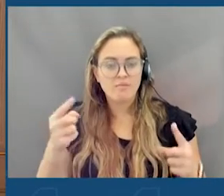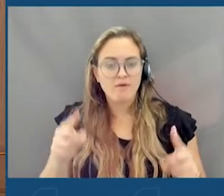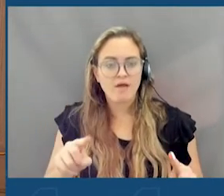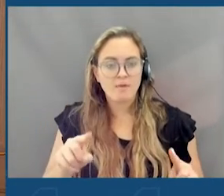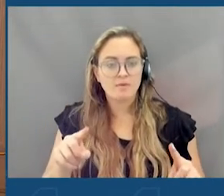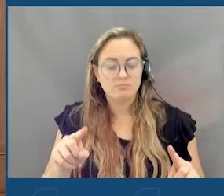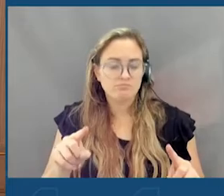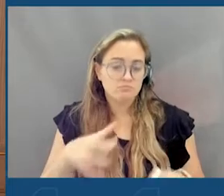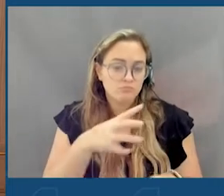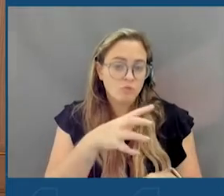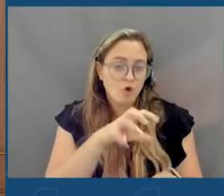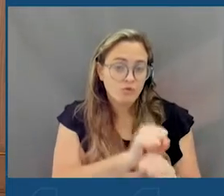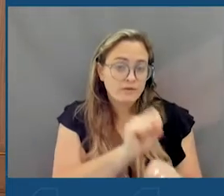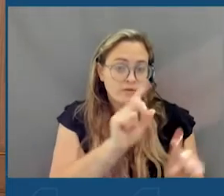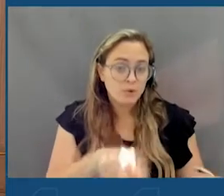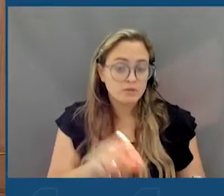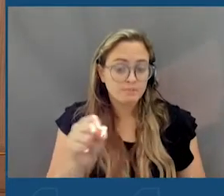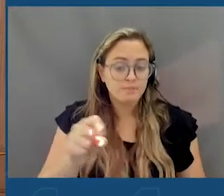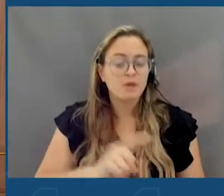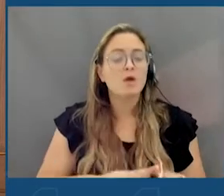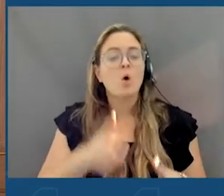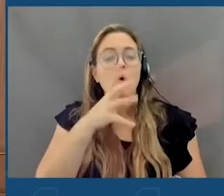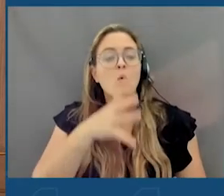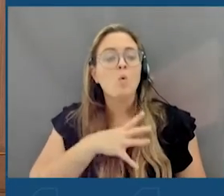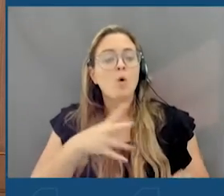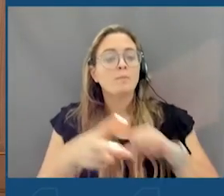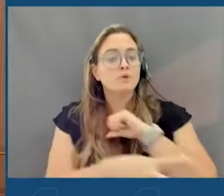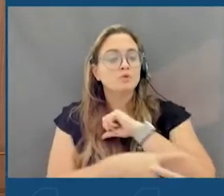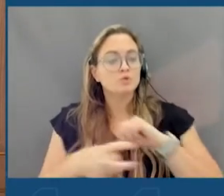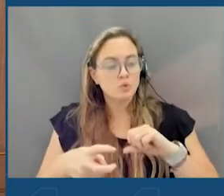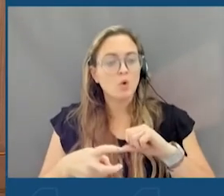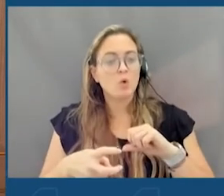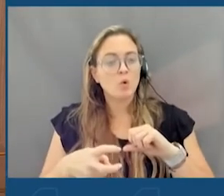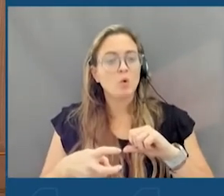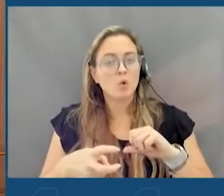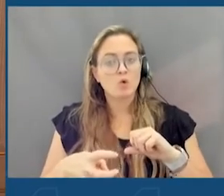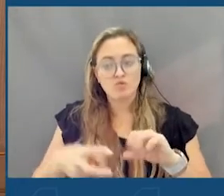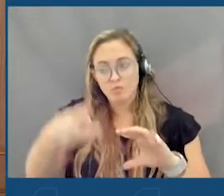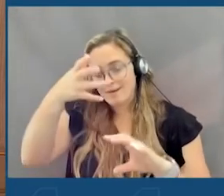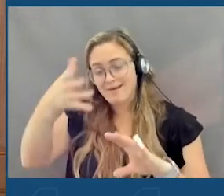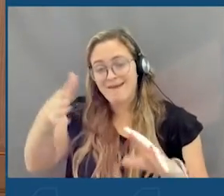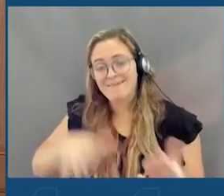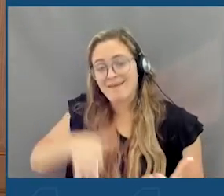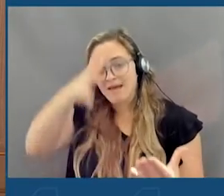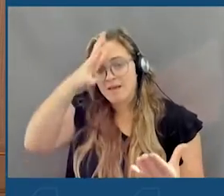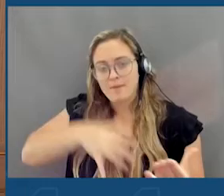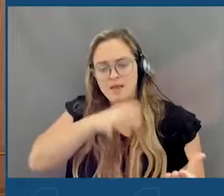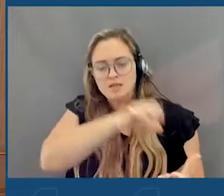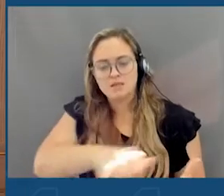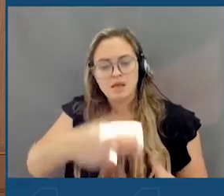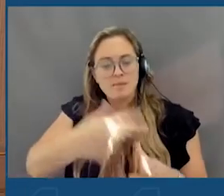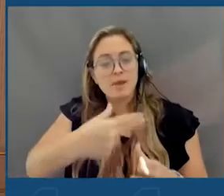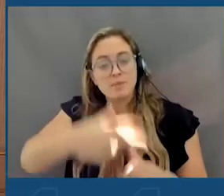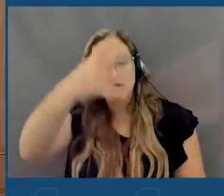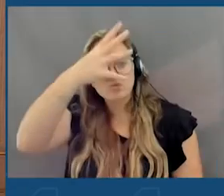arrest. A woman stole a deed belonging to a dead man who had the same name as her father.